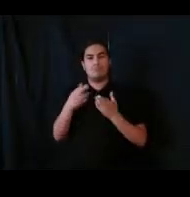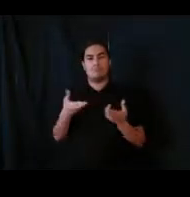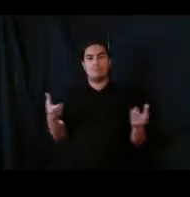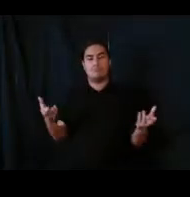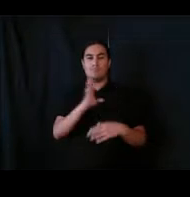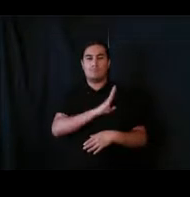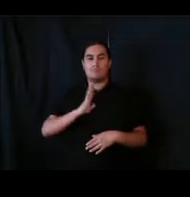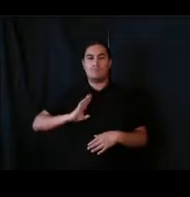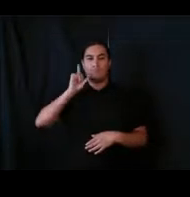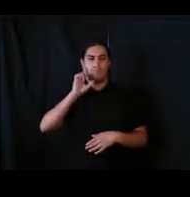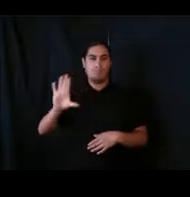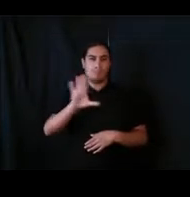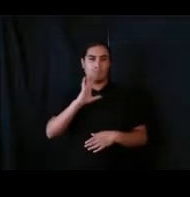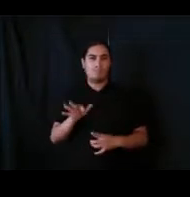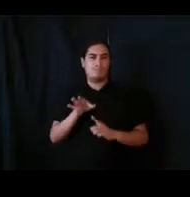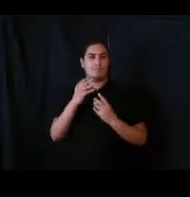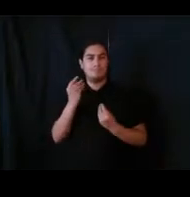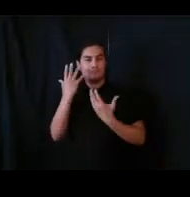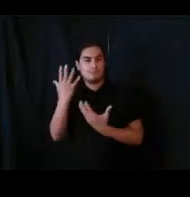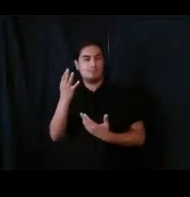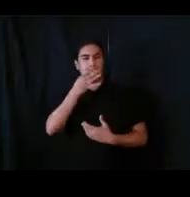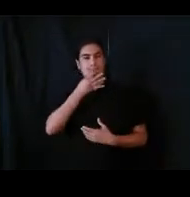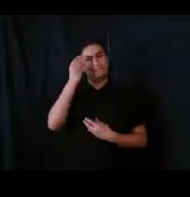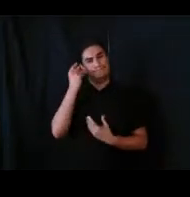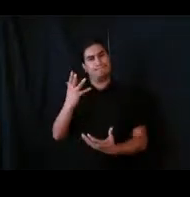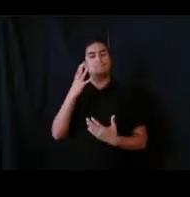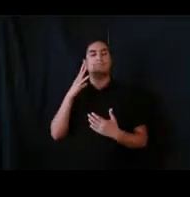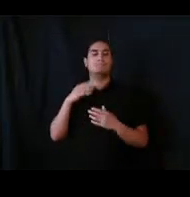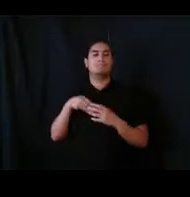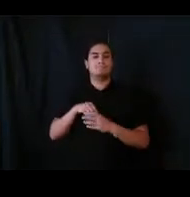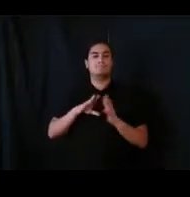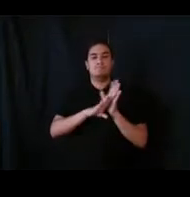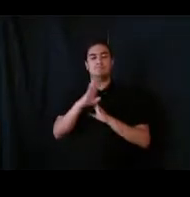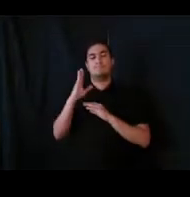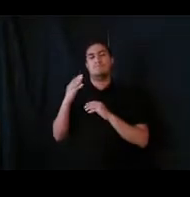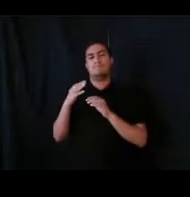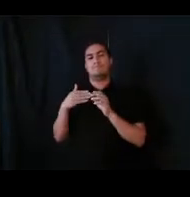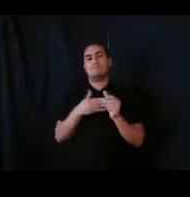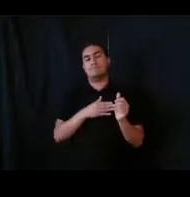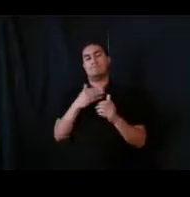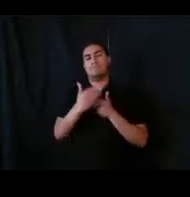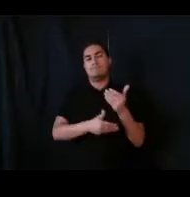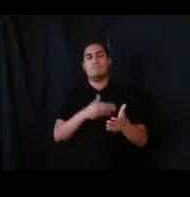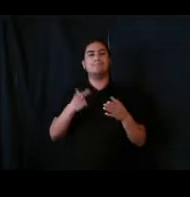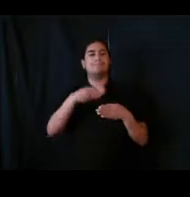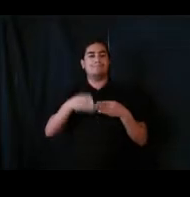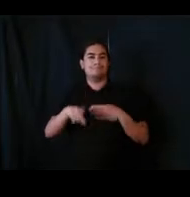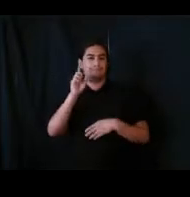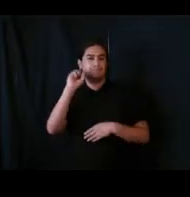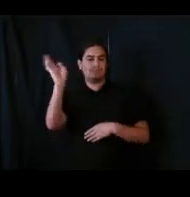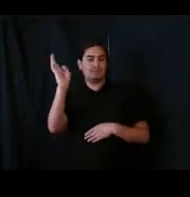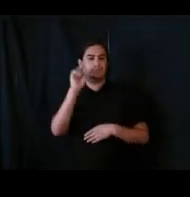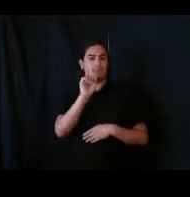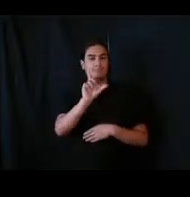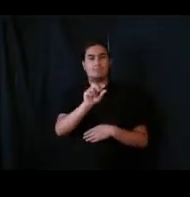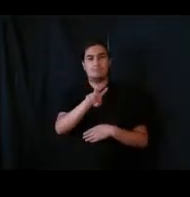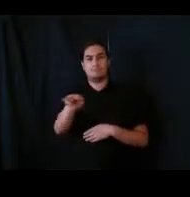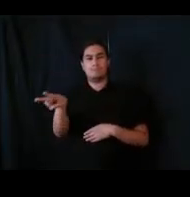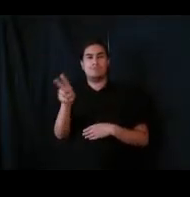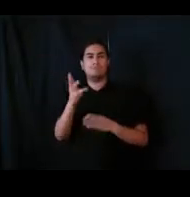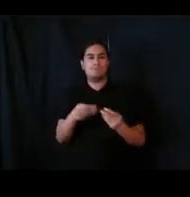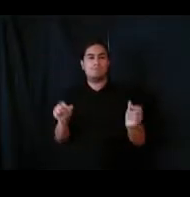providing their expertise and input during the guidelines development process this concludes the presentation of the proposed 2022 solutions for